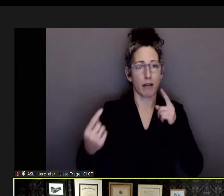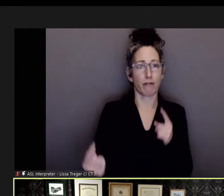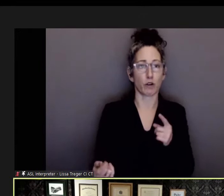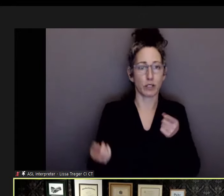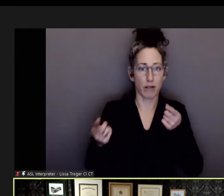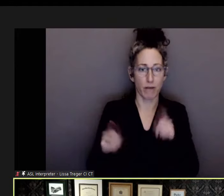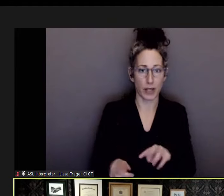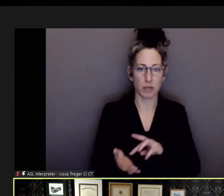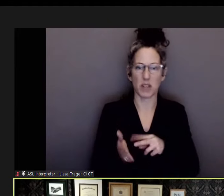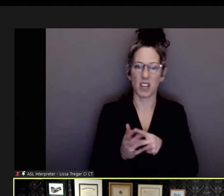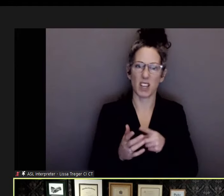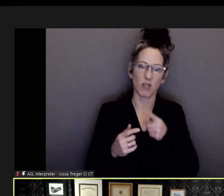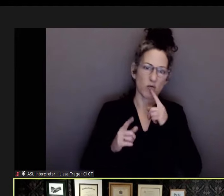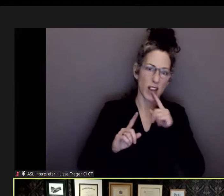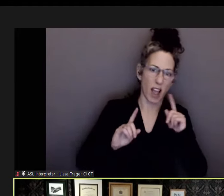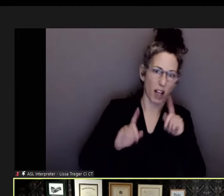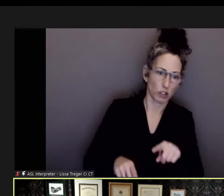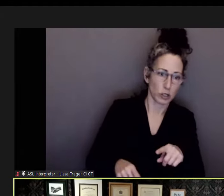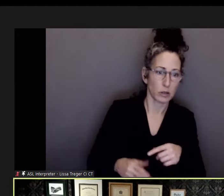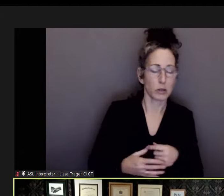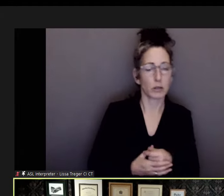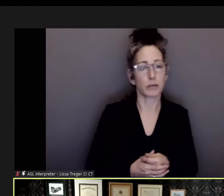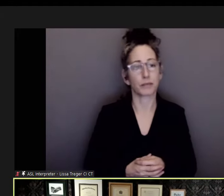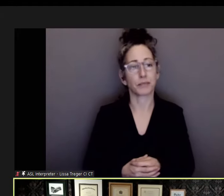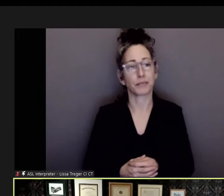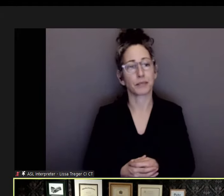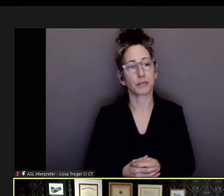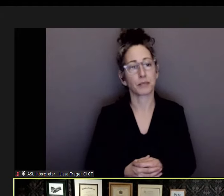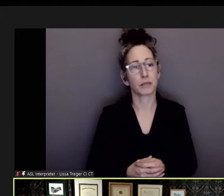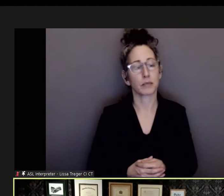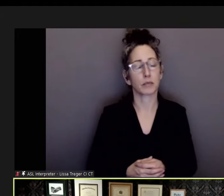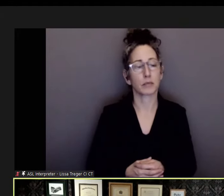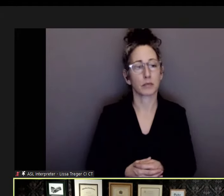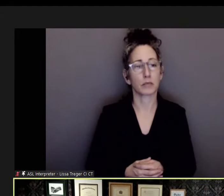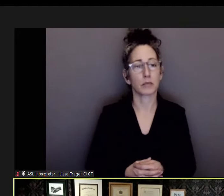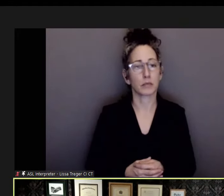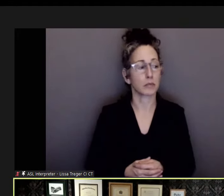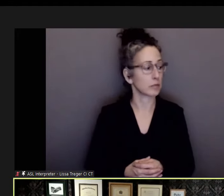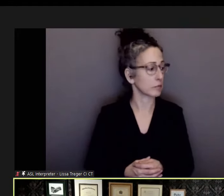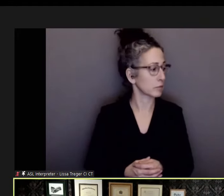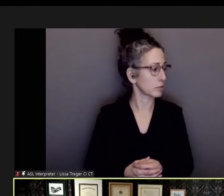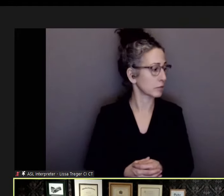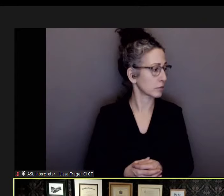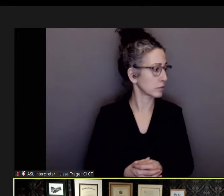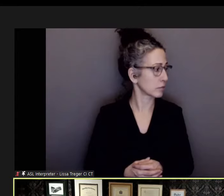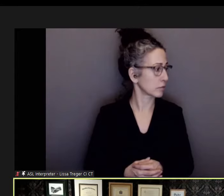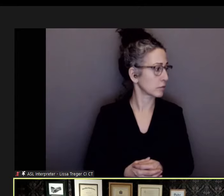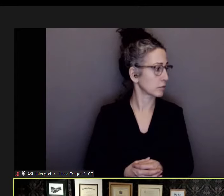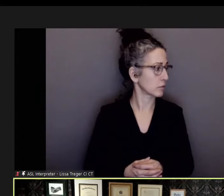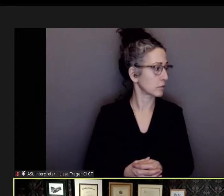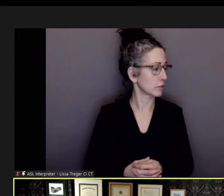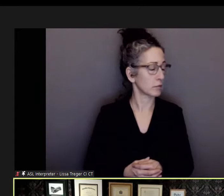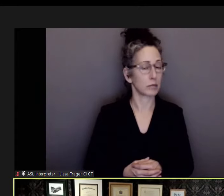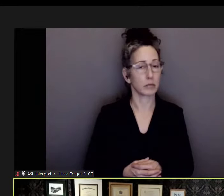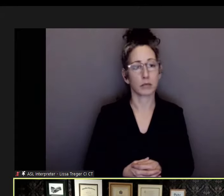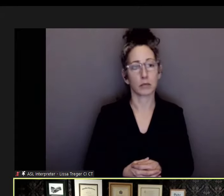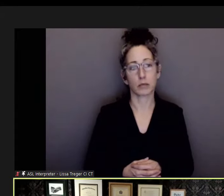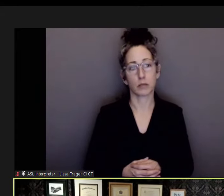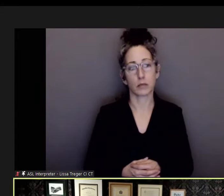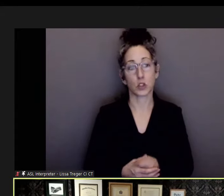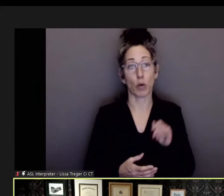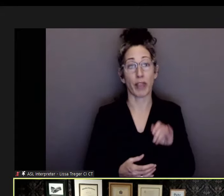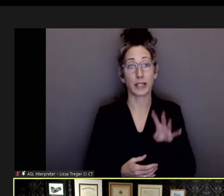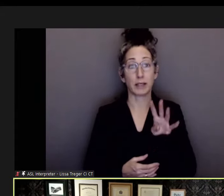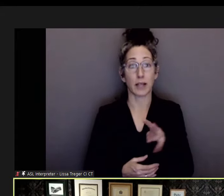ones that occurred within the first 7 days, we can look at this graph here, this table here shows